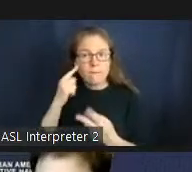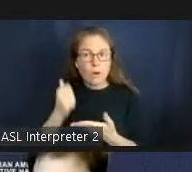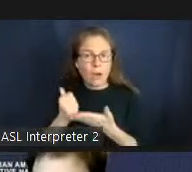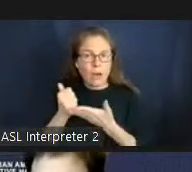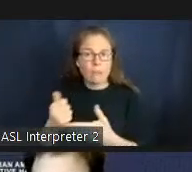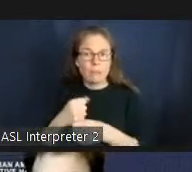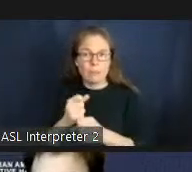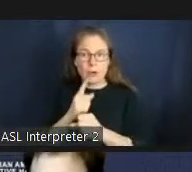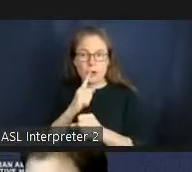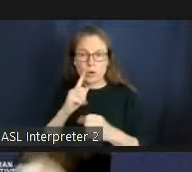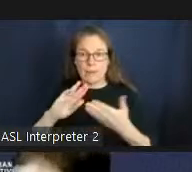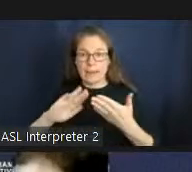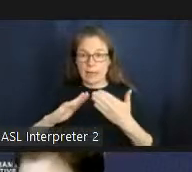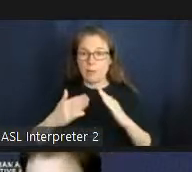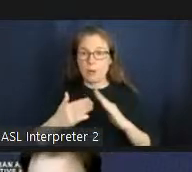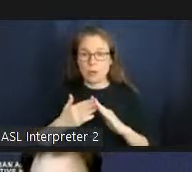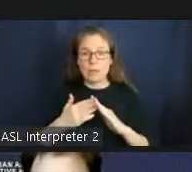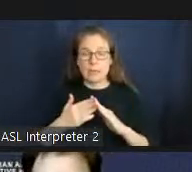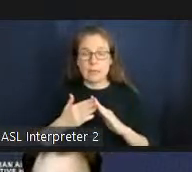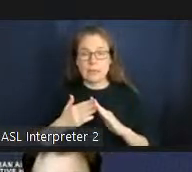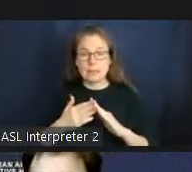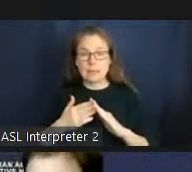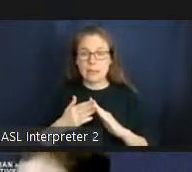community funded many of its own needs.